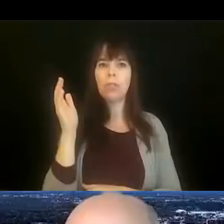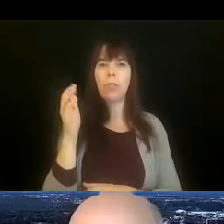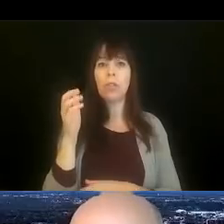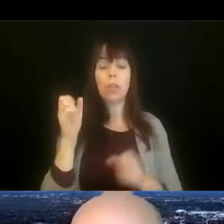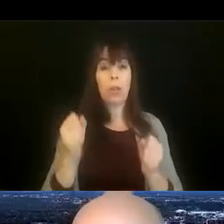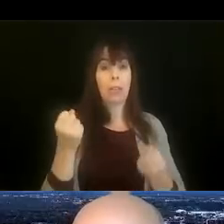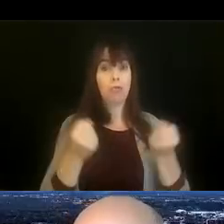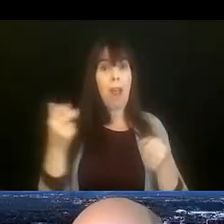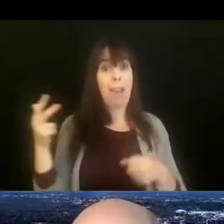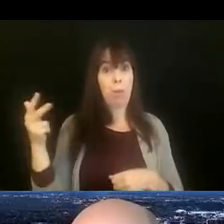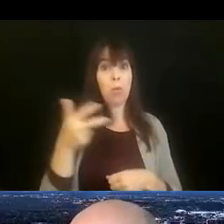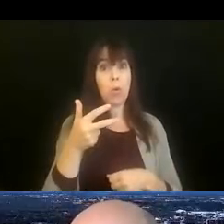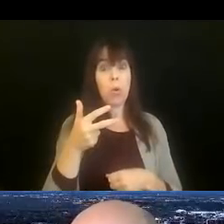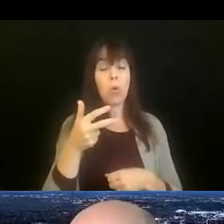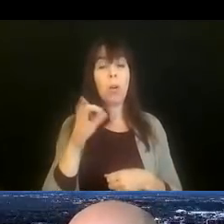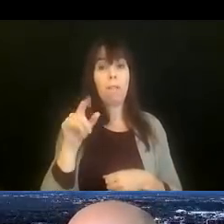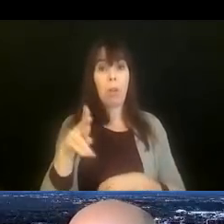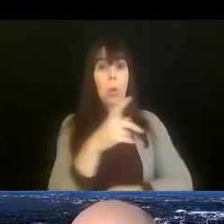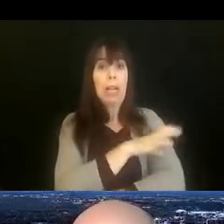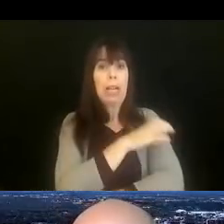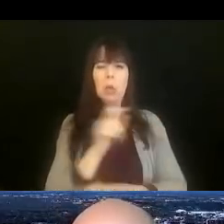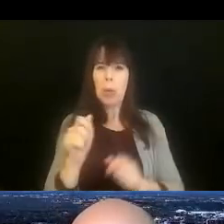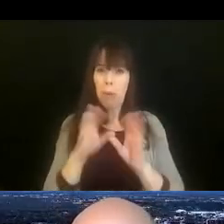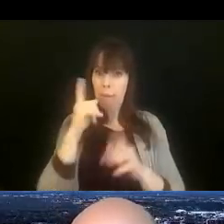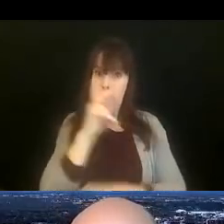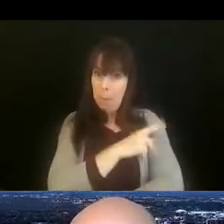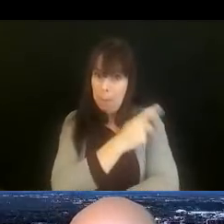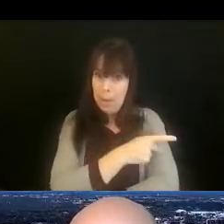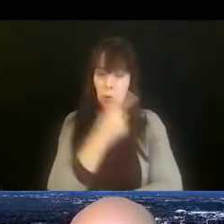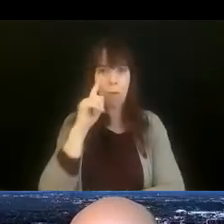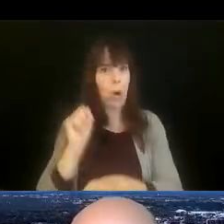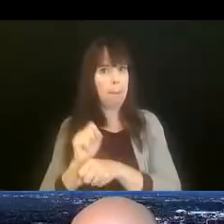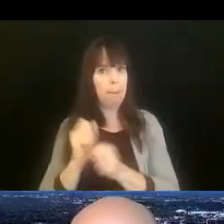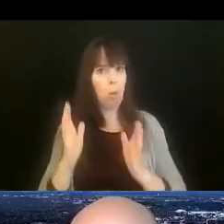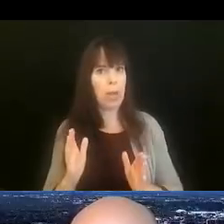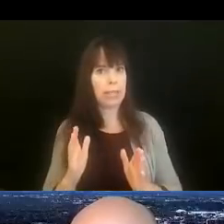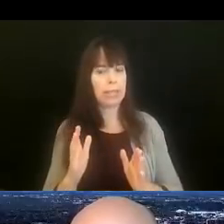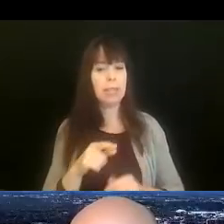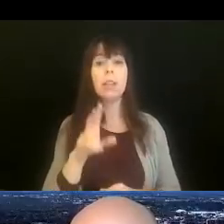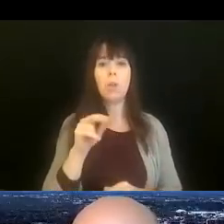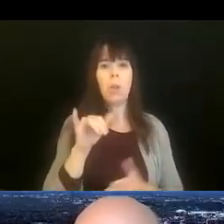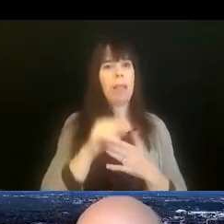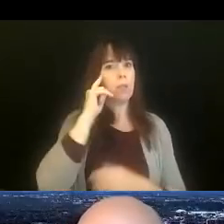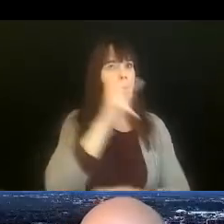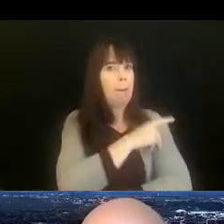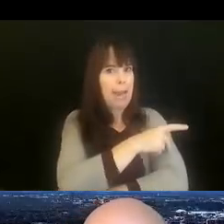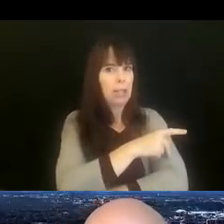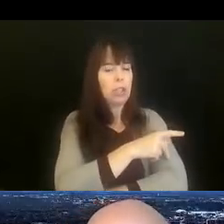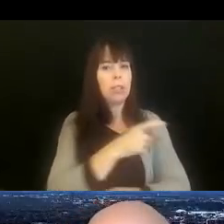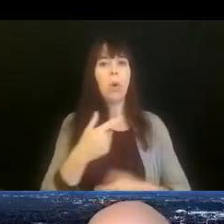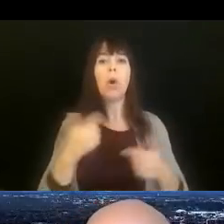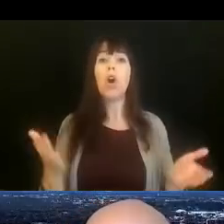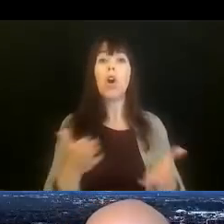drive-through flu clinics. Yes, and we will have a drive-through. Is that for patients or for employees? No, that's for patients. We're